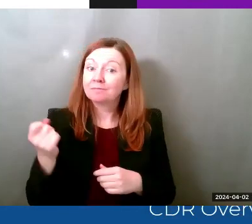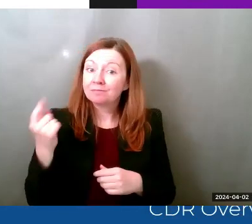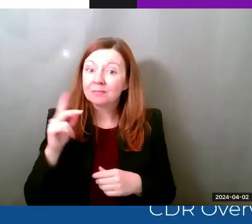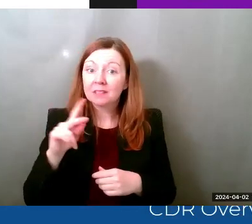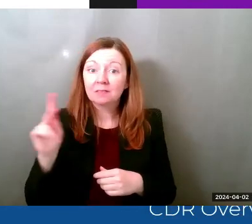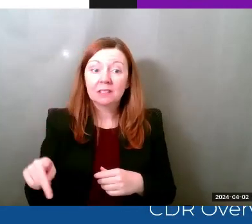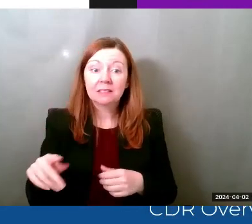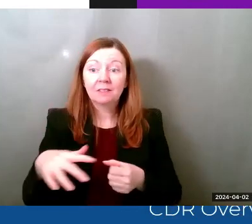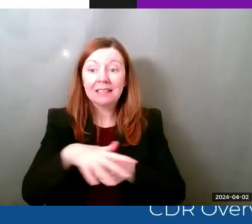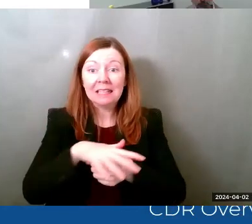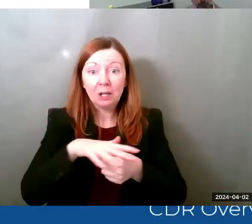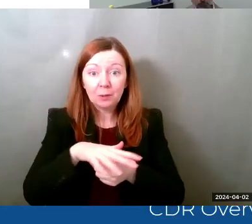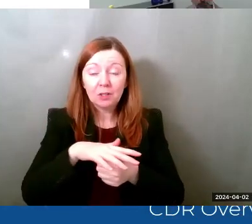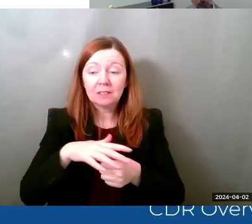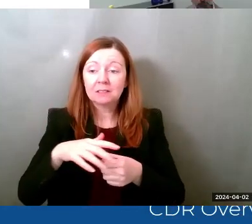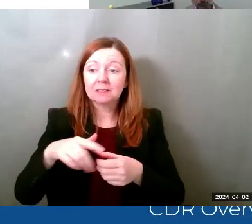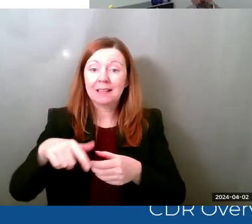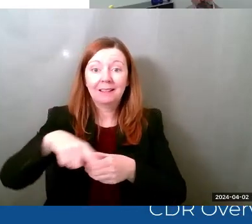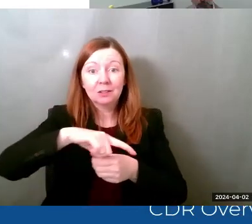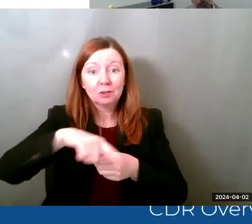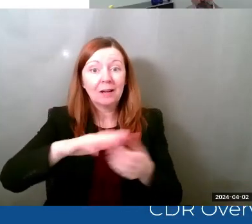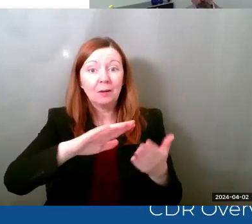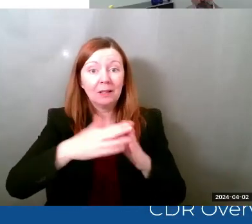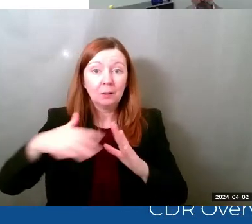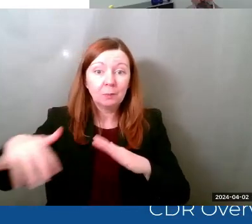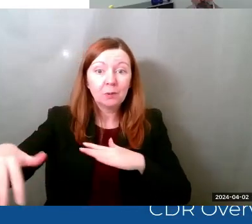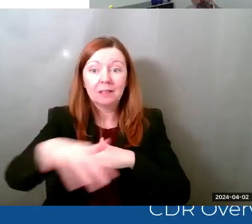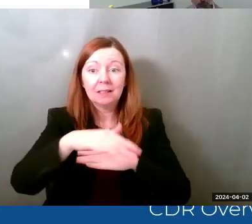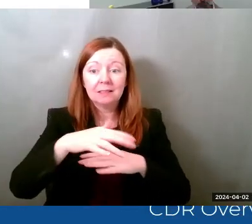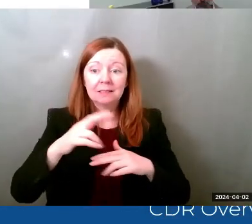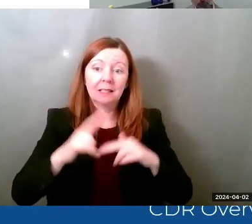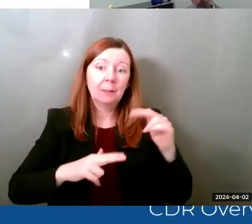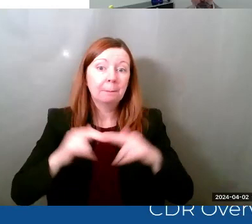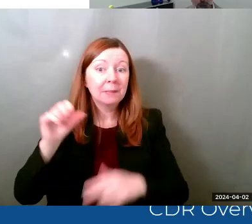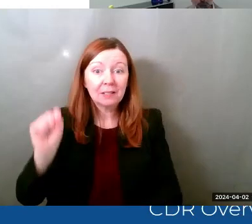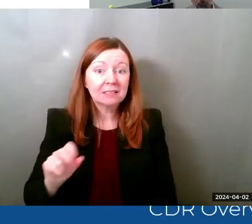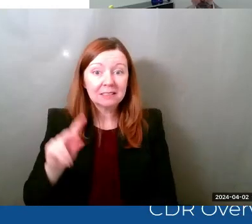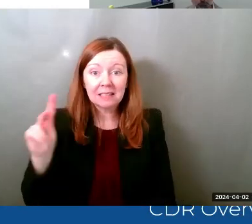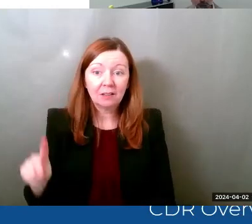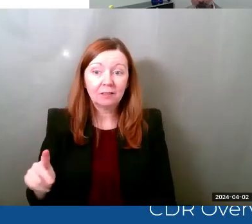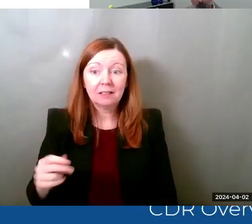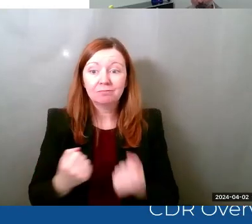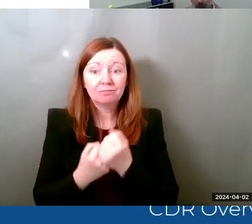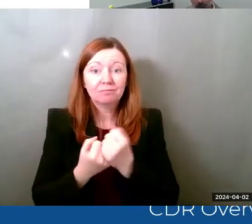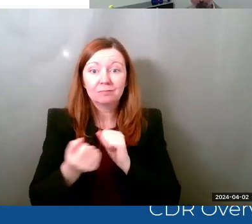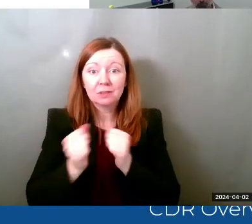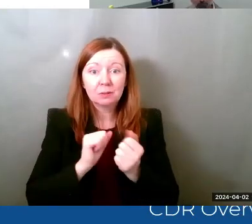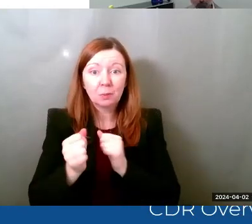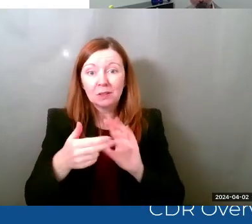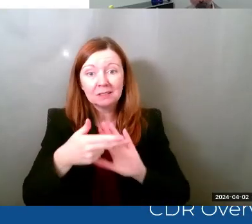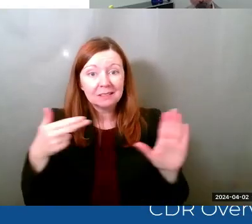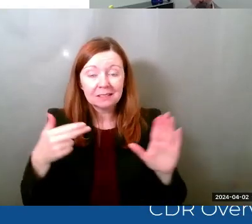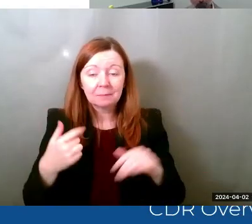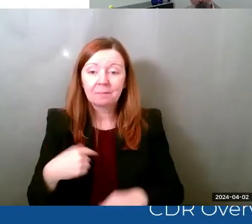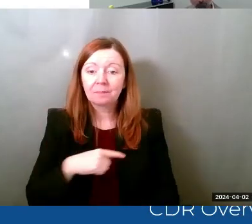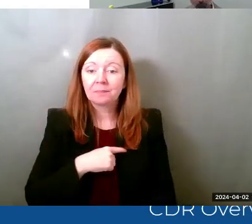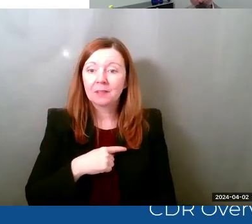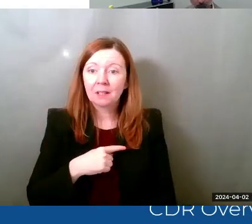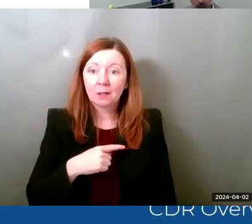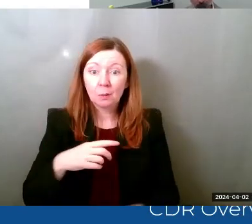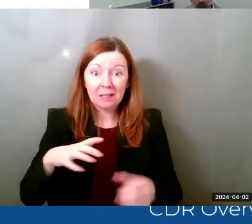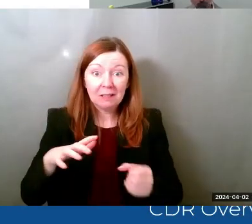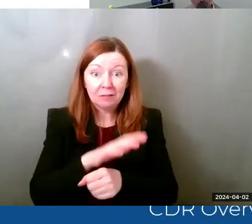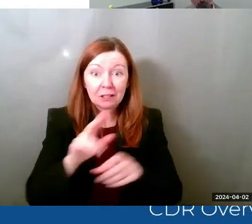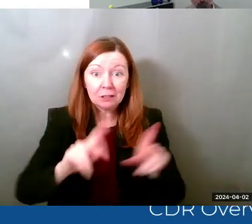Philadelphia neighborhoods and the surrounding communities built the South Philadelphia Pro Sports brand. We filled the